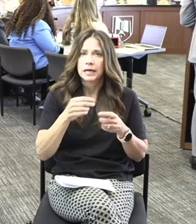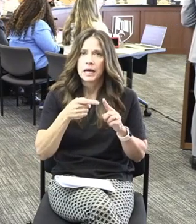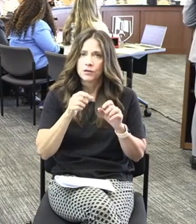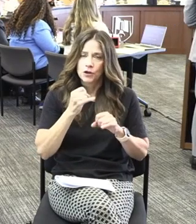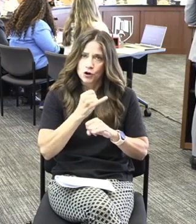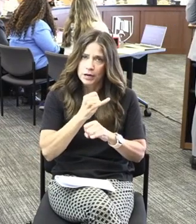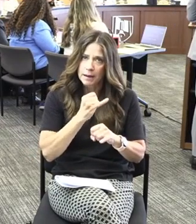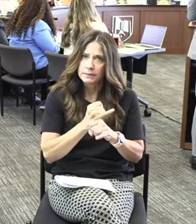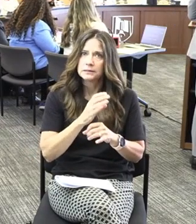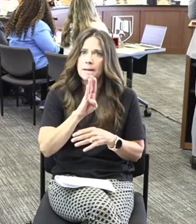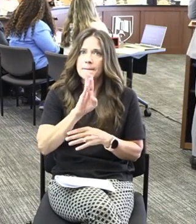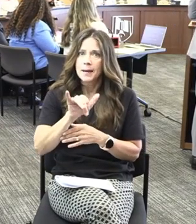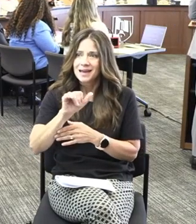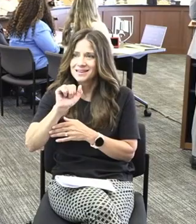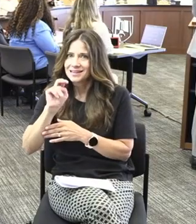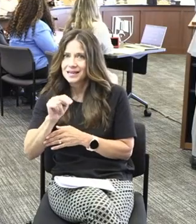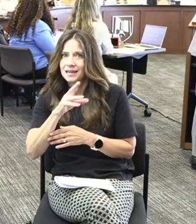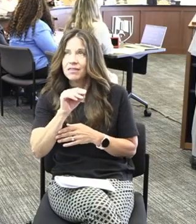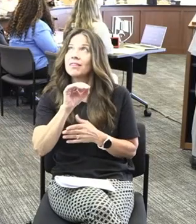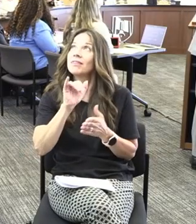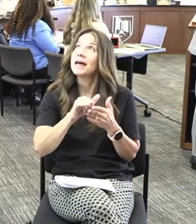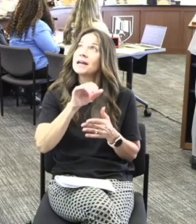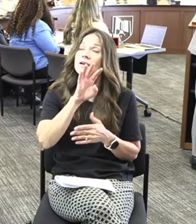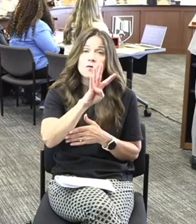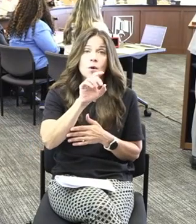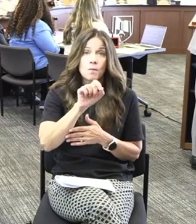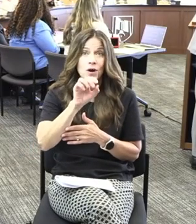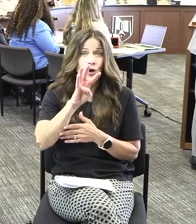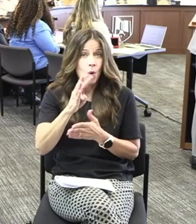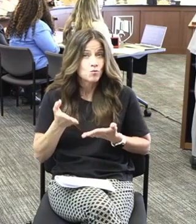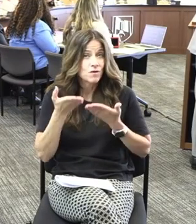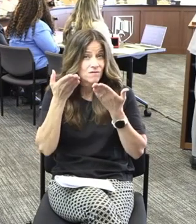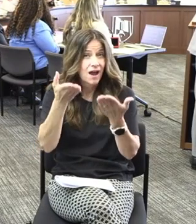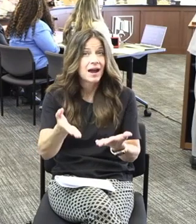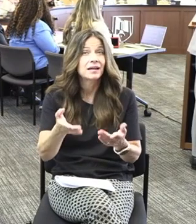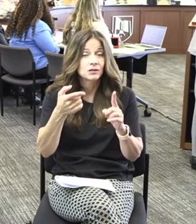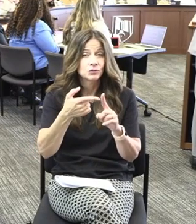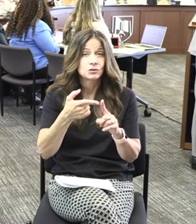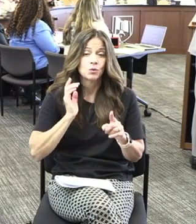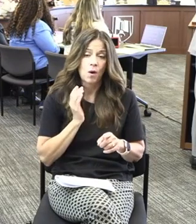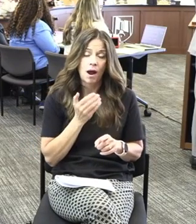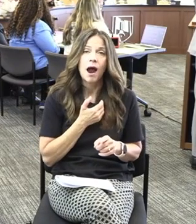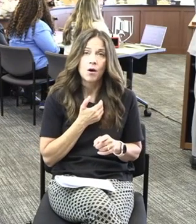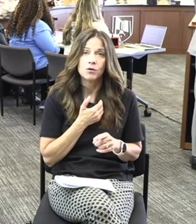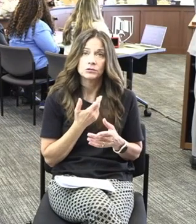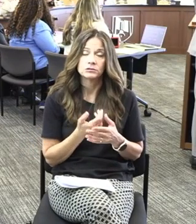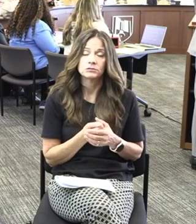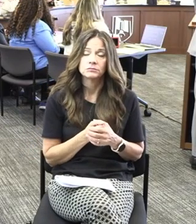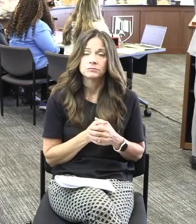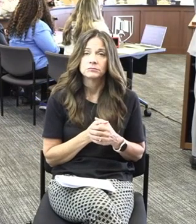campus-wide buy-in that SEM 4.0 provided to our campus.